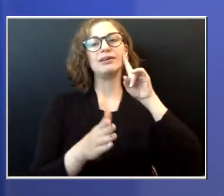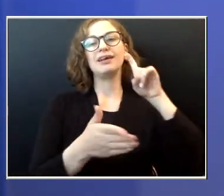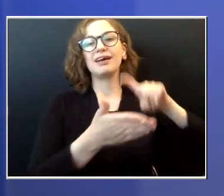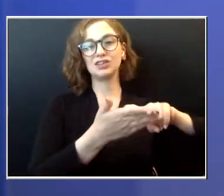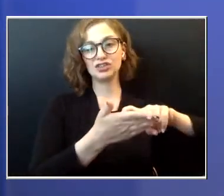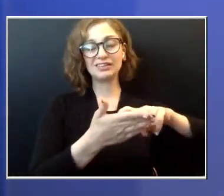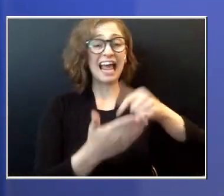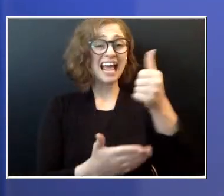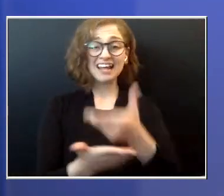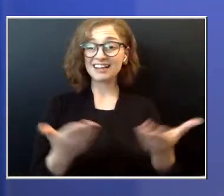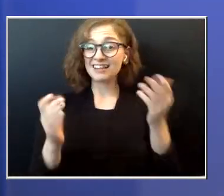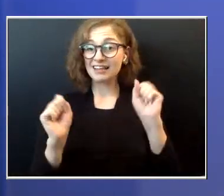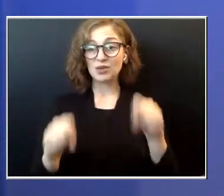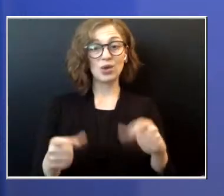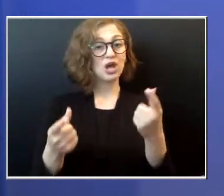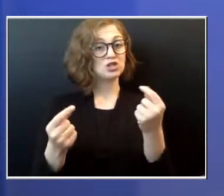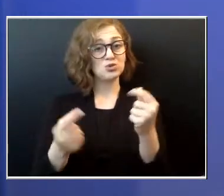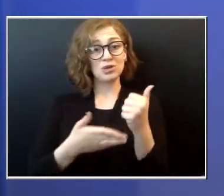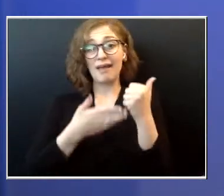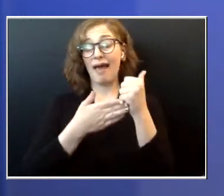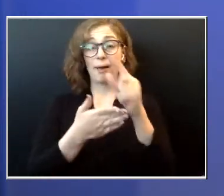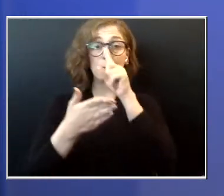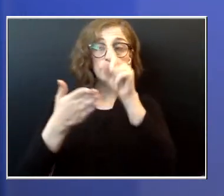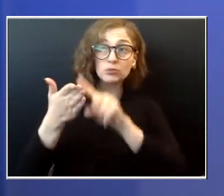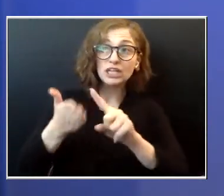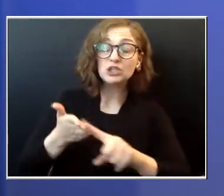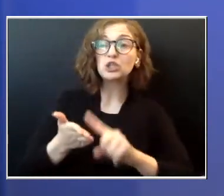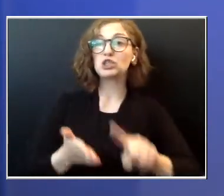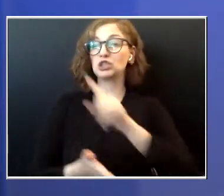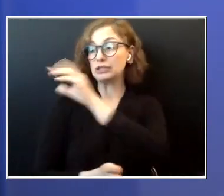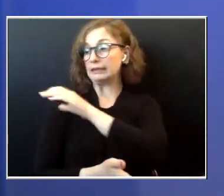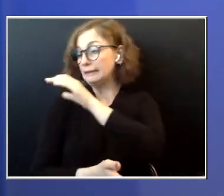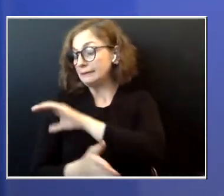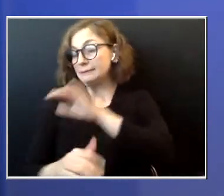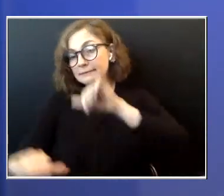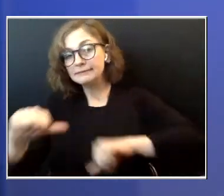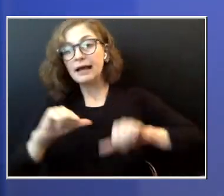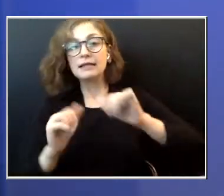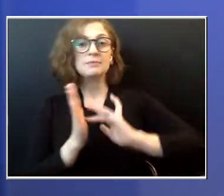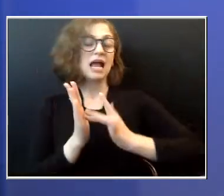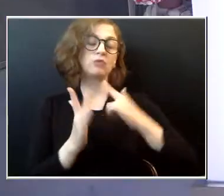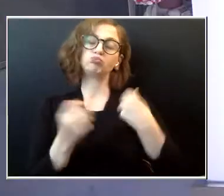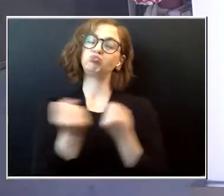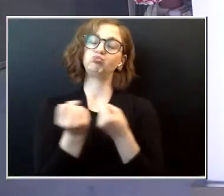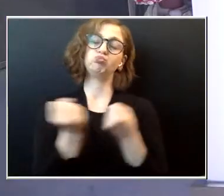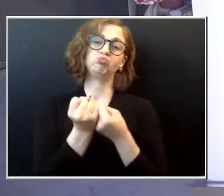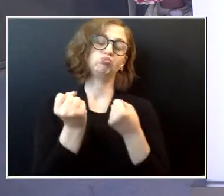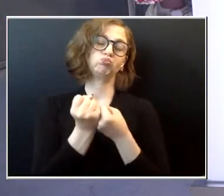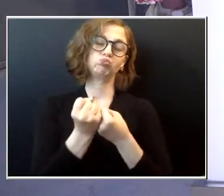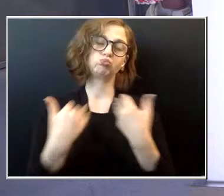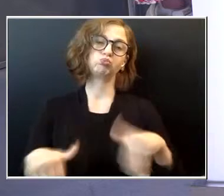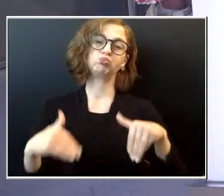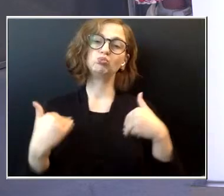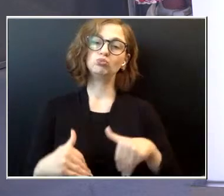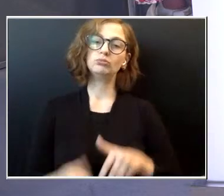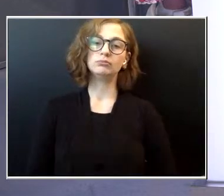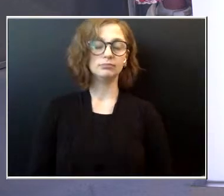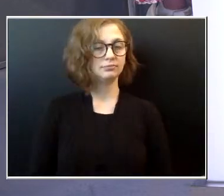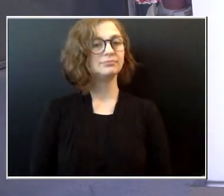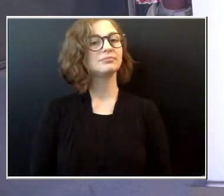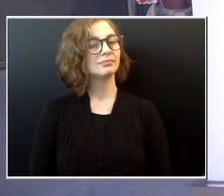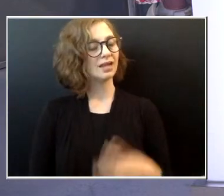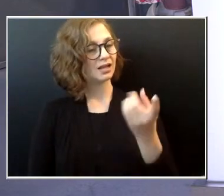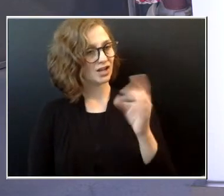further research in clinical science and medicine, I'm a strong proponent for. Right. Dr. Fabian, you have some